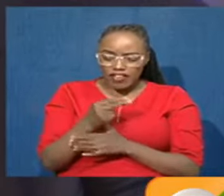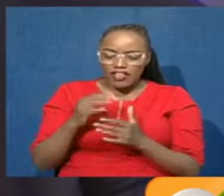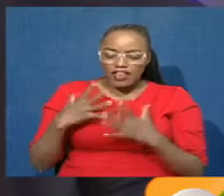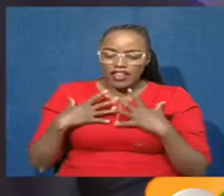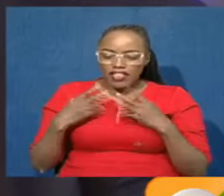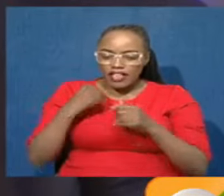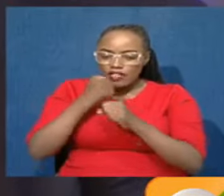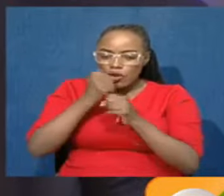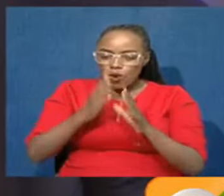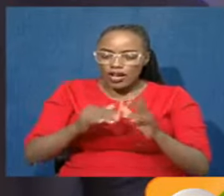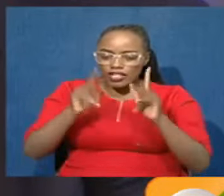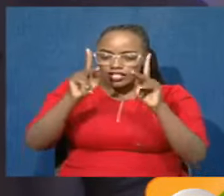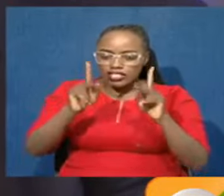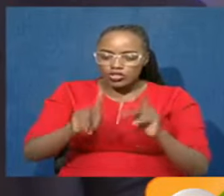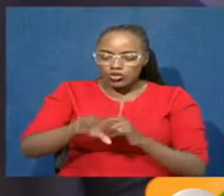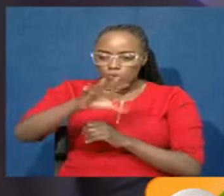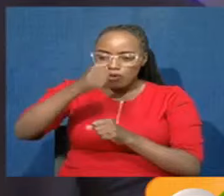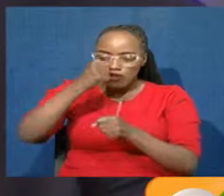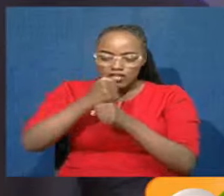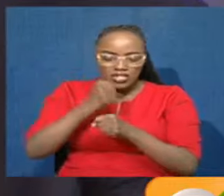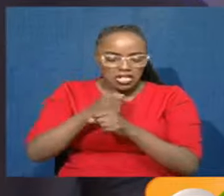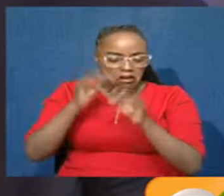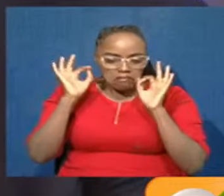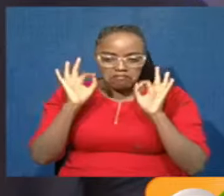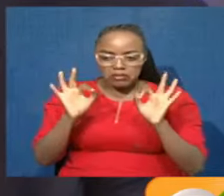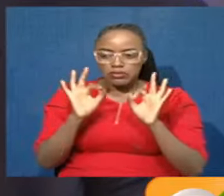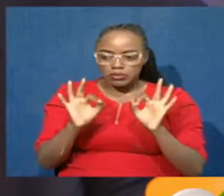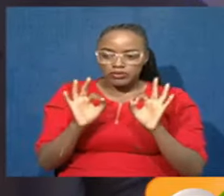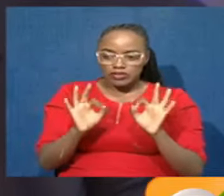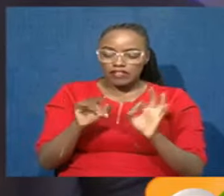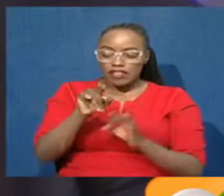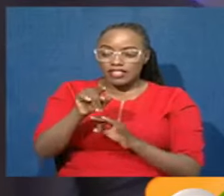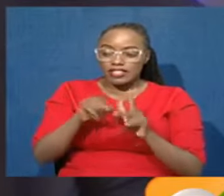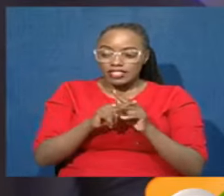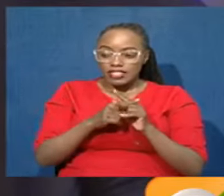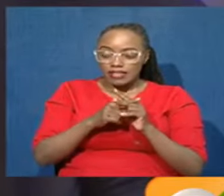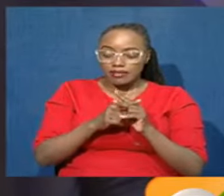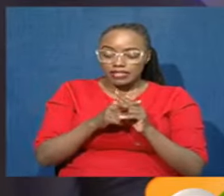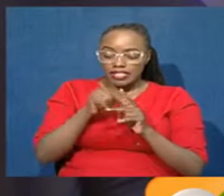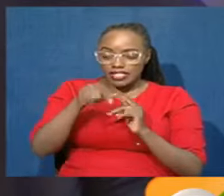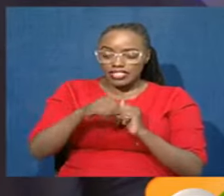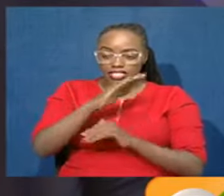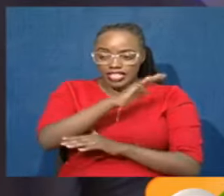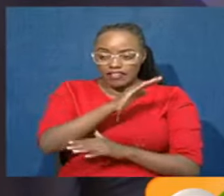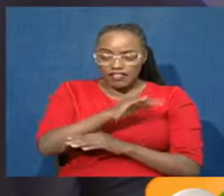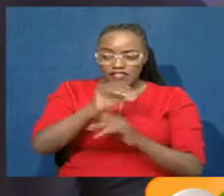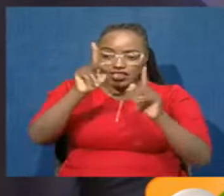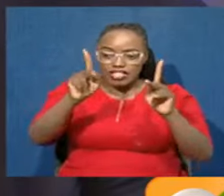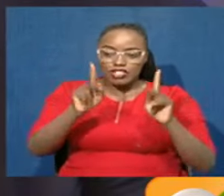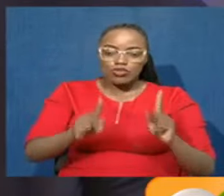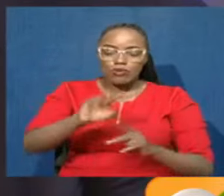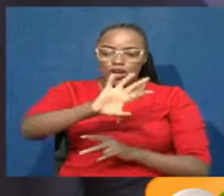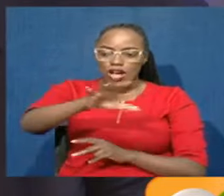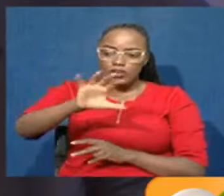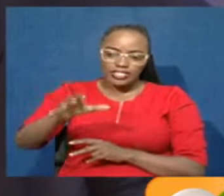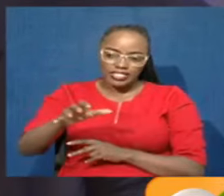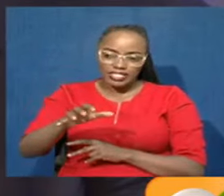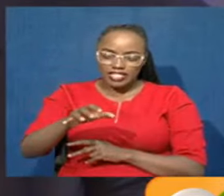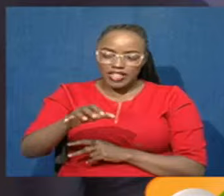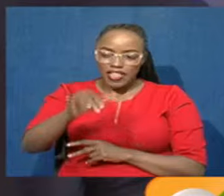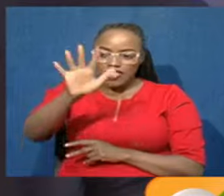of Kisumu County, we have done tremendously very well. That as it stands this evening, that Kisumu County is